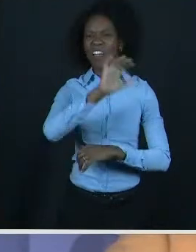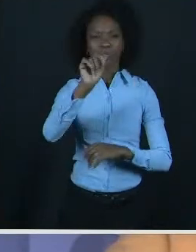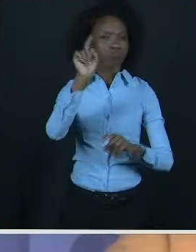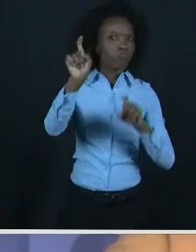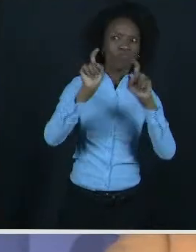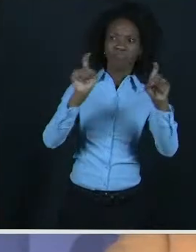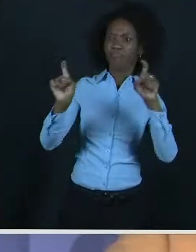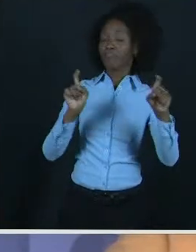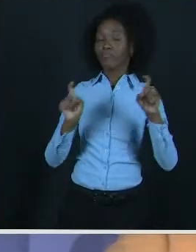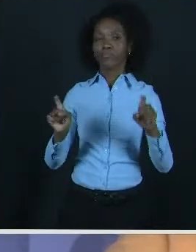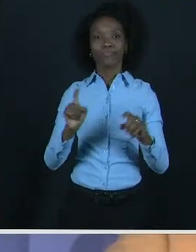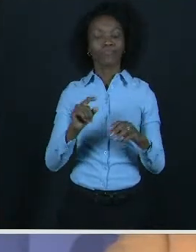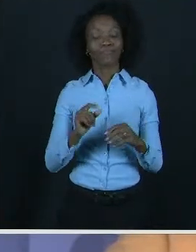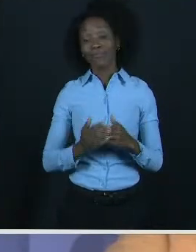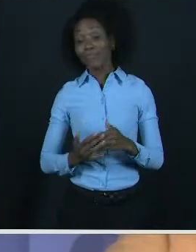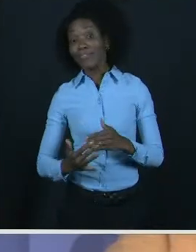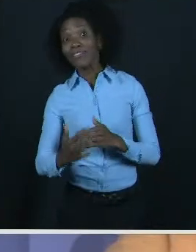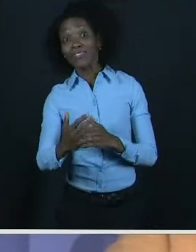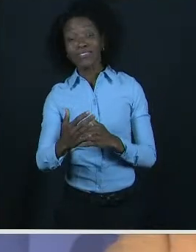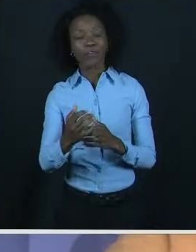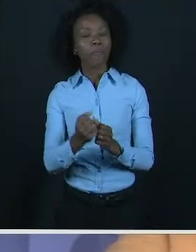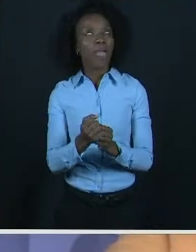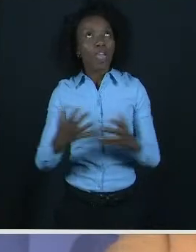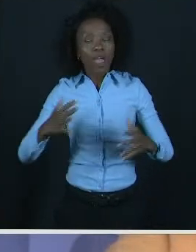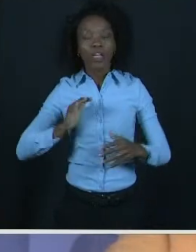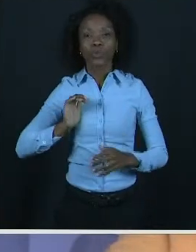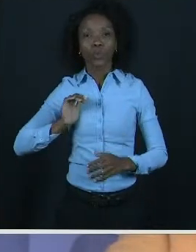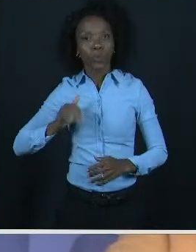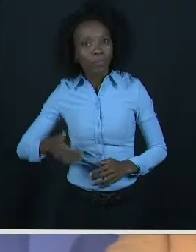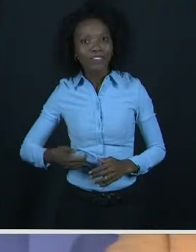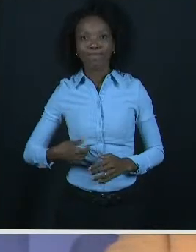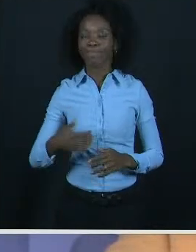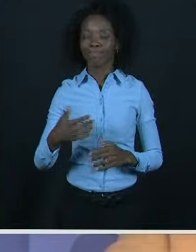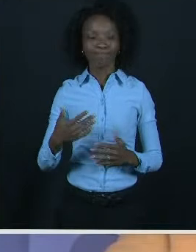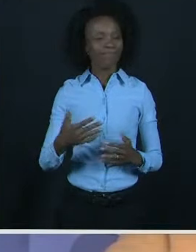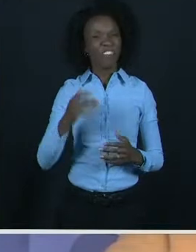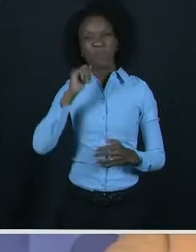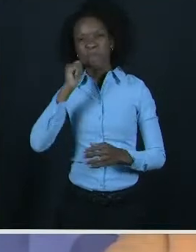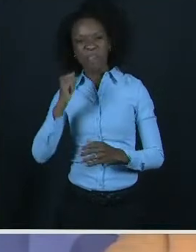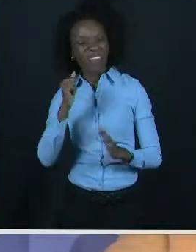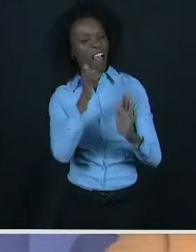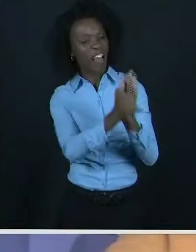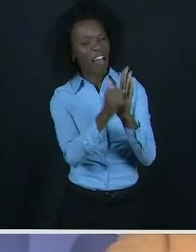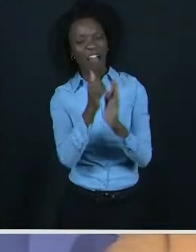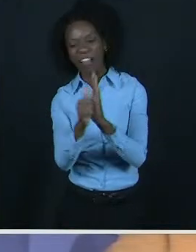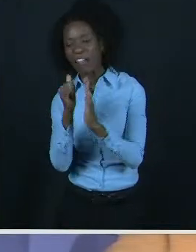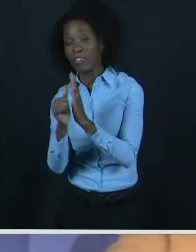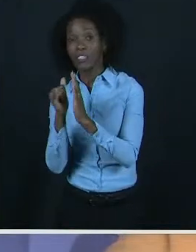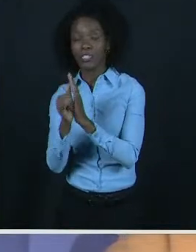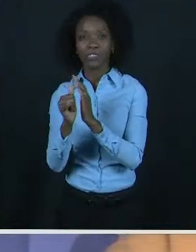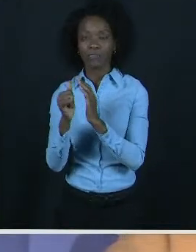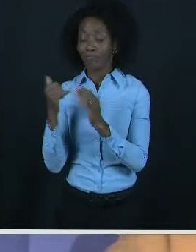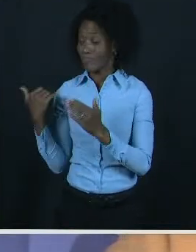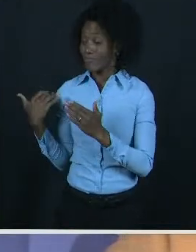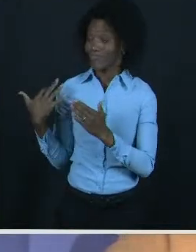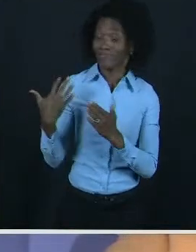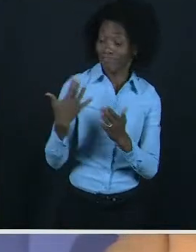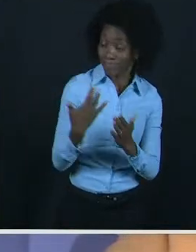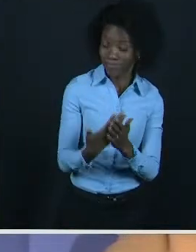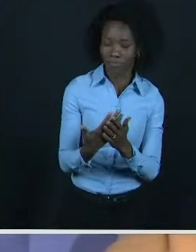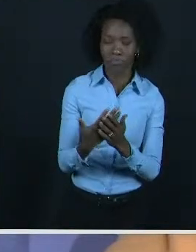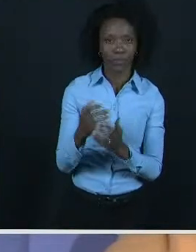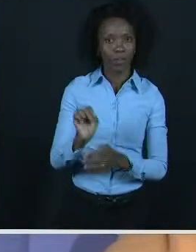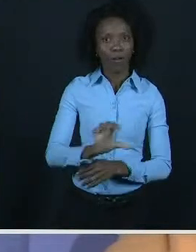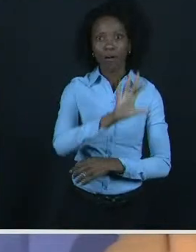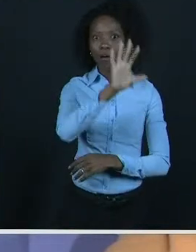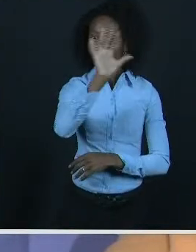been killed at the hands of men. Since then, the nation has been horrified by